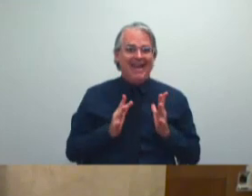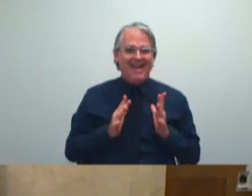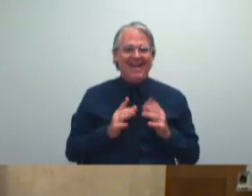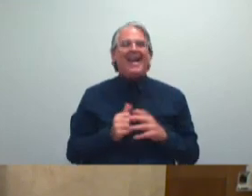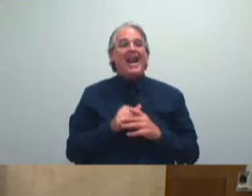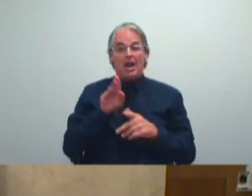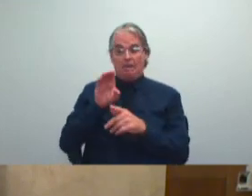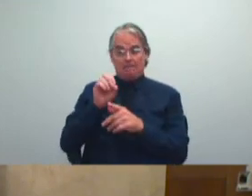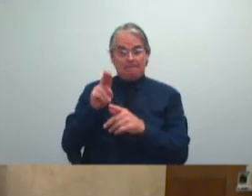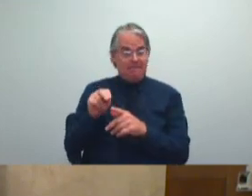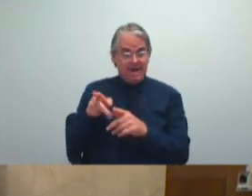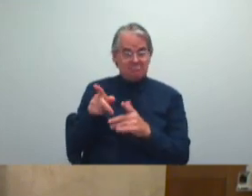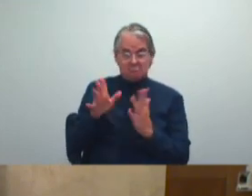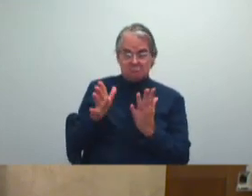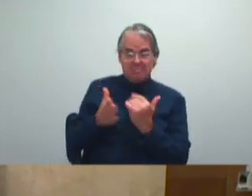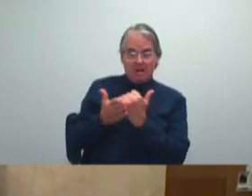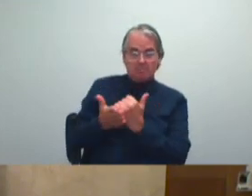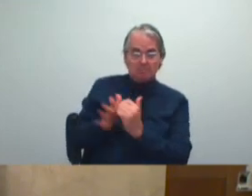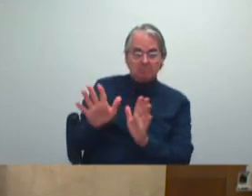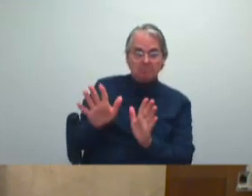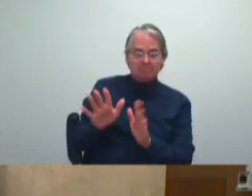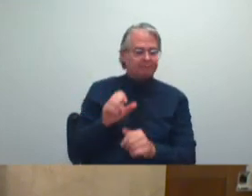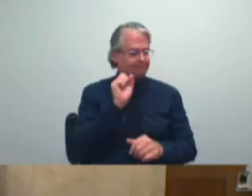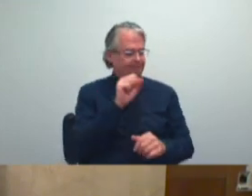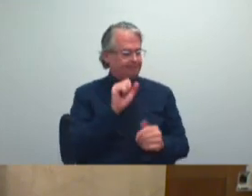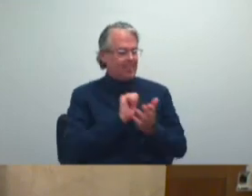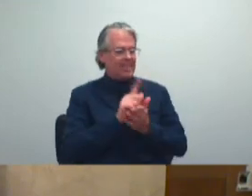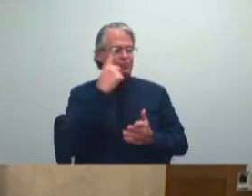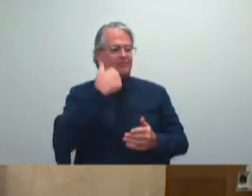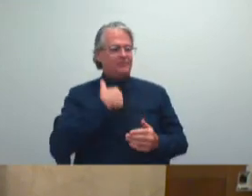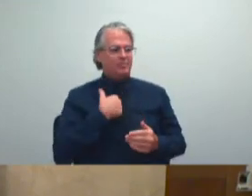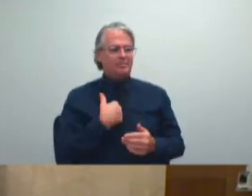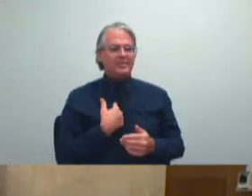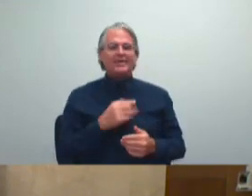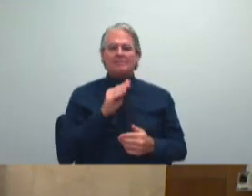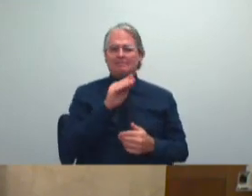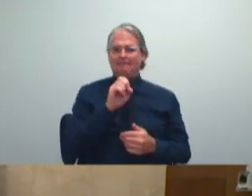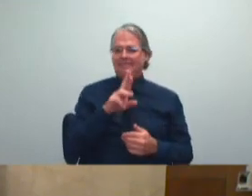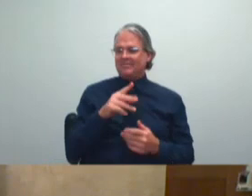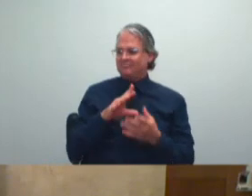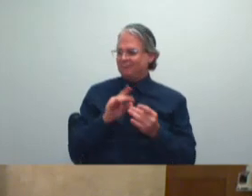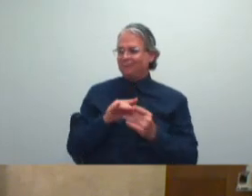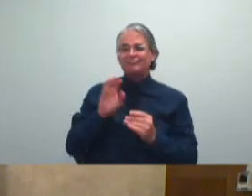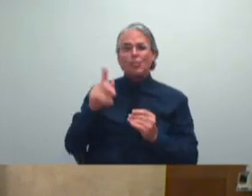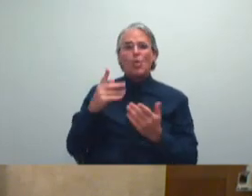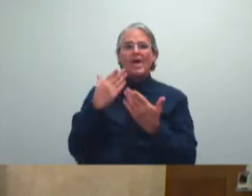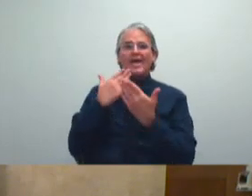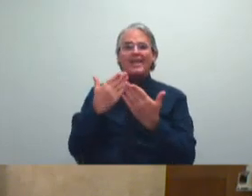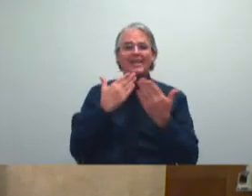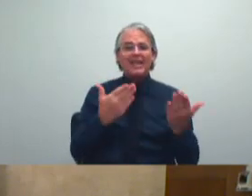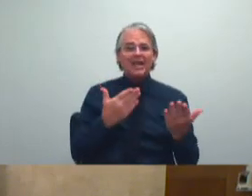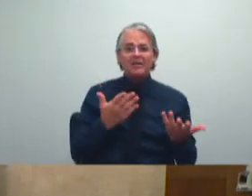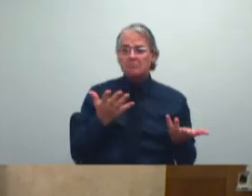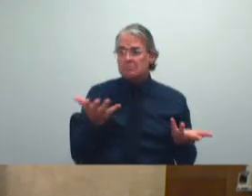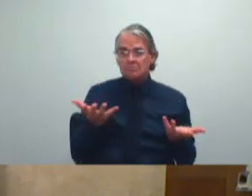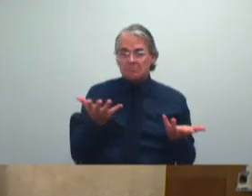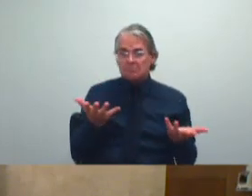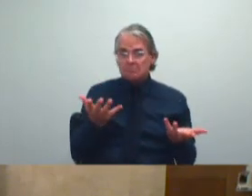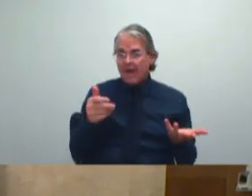Yep, that's all for me. Thank you, guys. Okay, thanks. All right, John, anyone else? We're